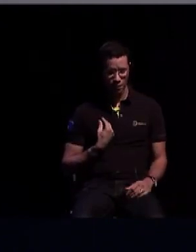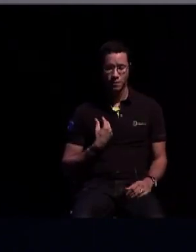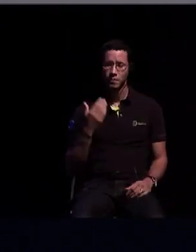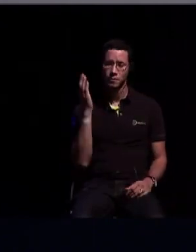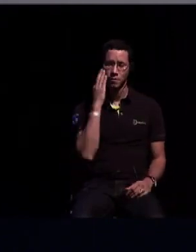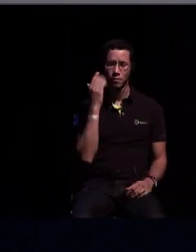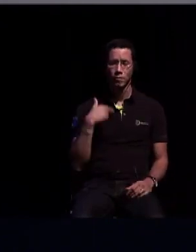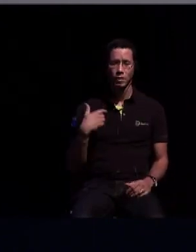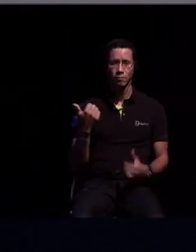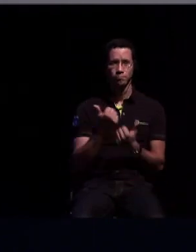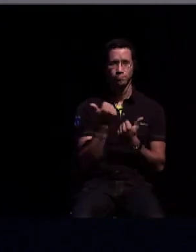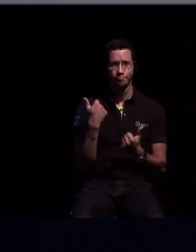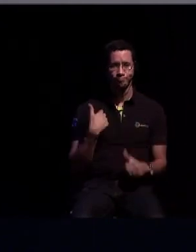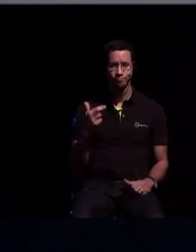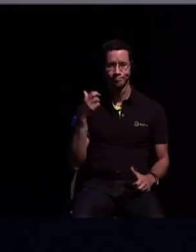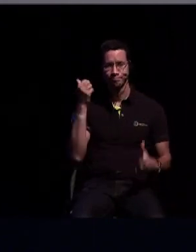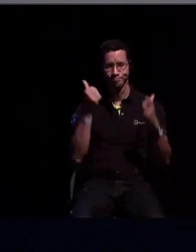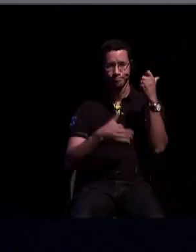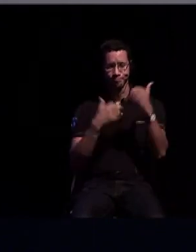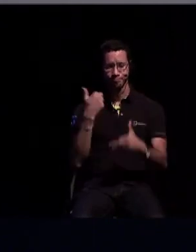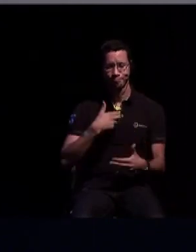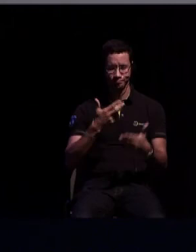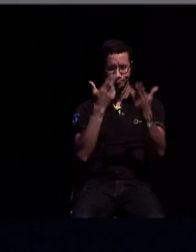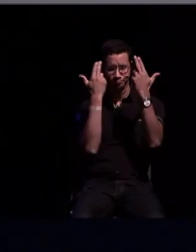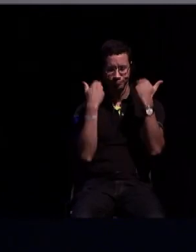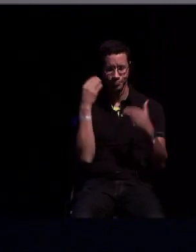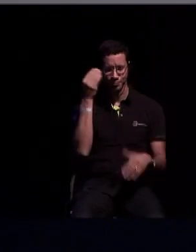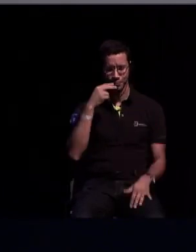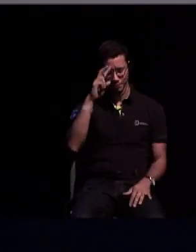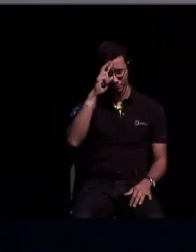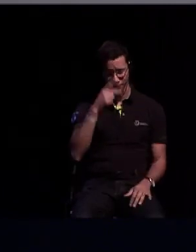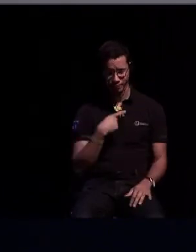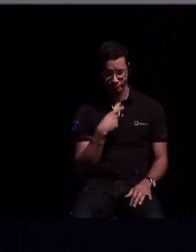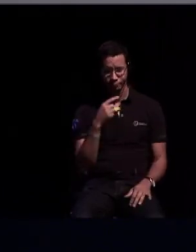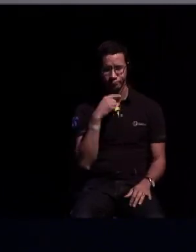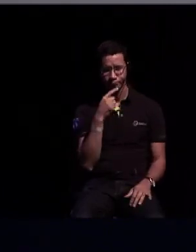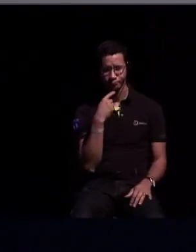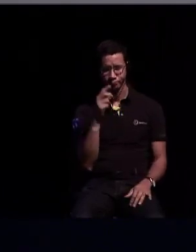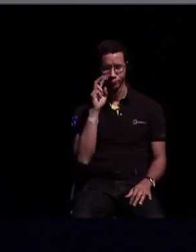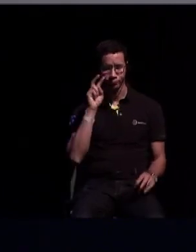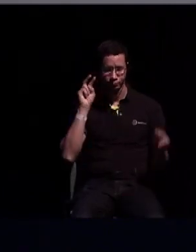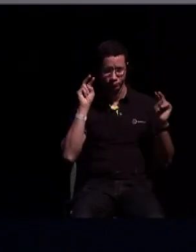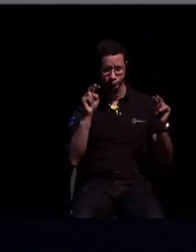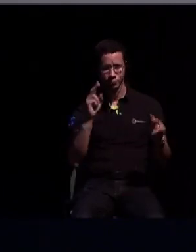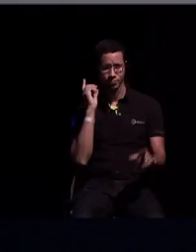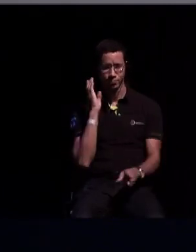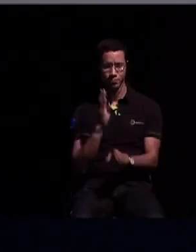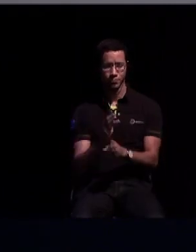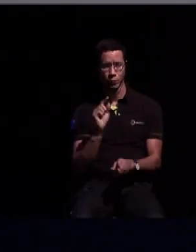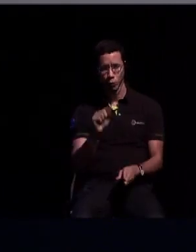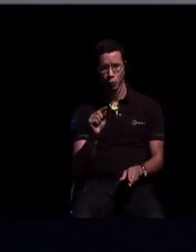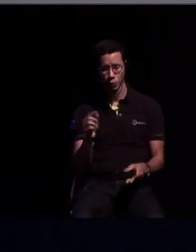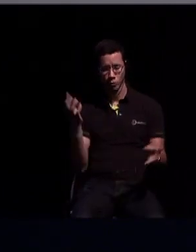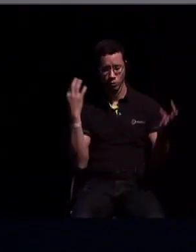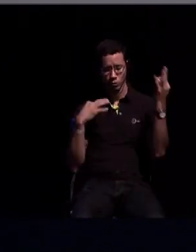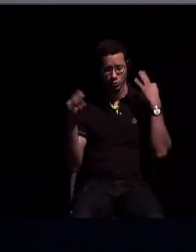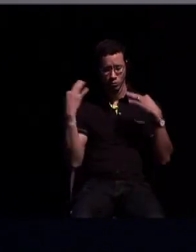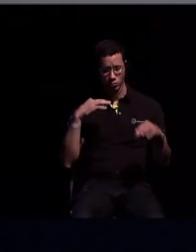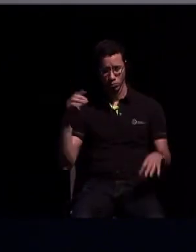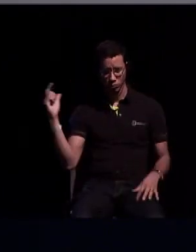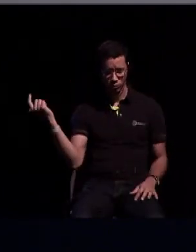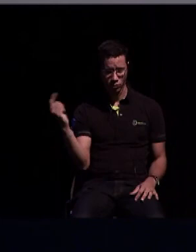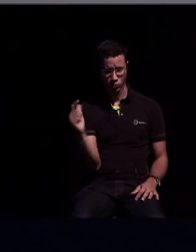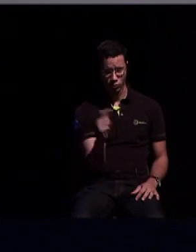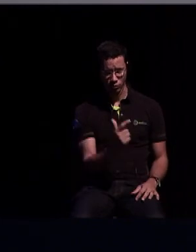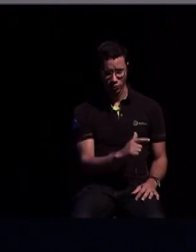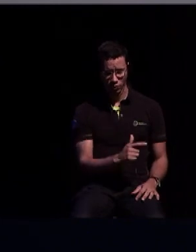indigenous experience. From my view, there's no use for tourism for indigenous peoples until the UN Declaration